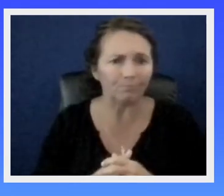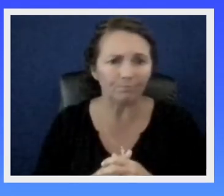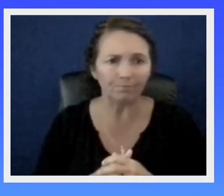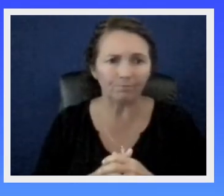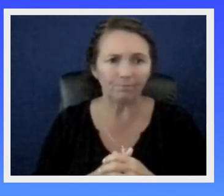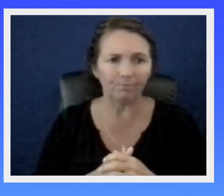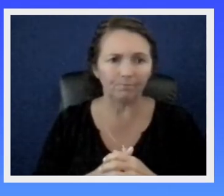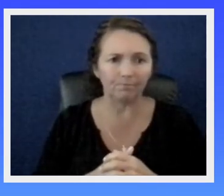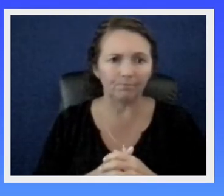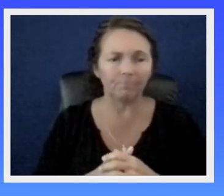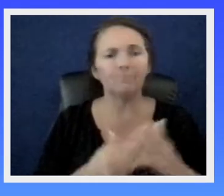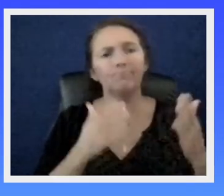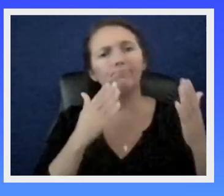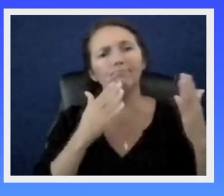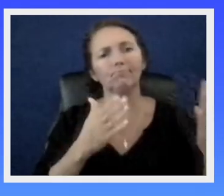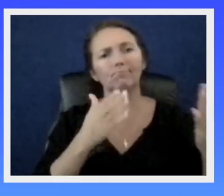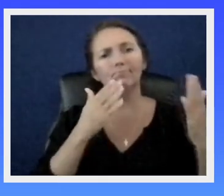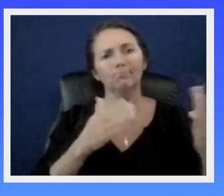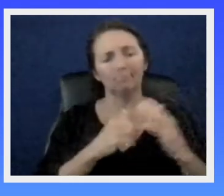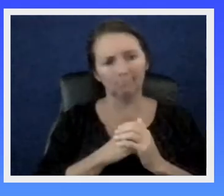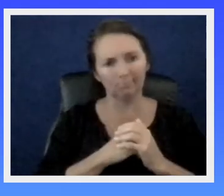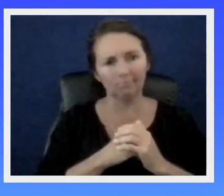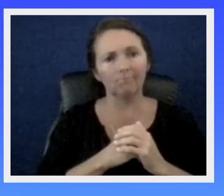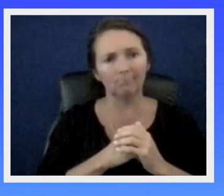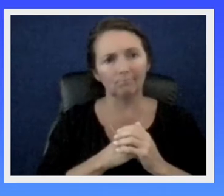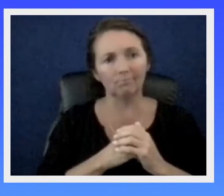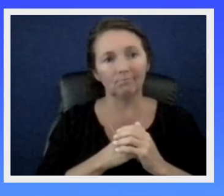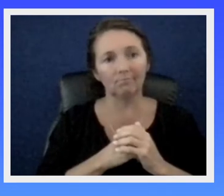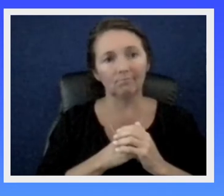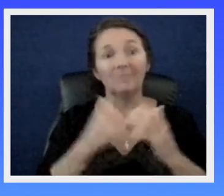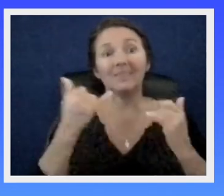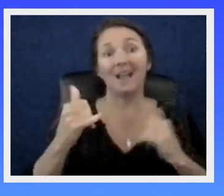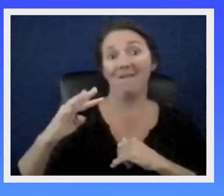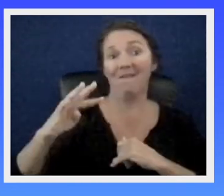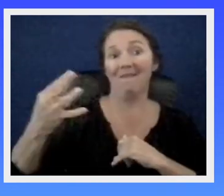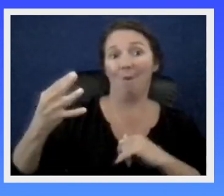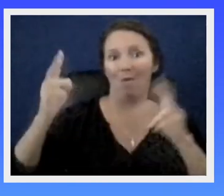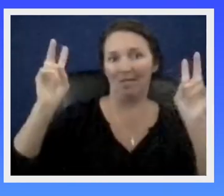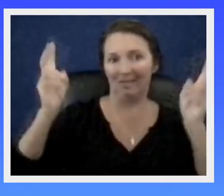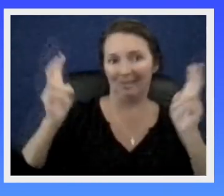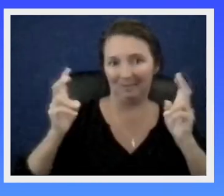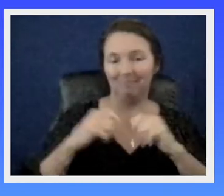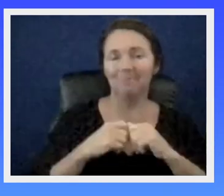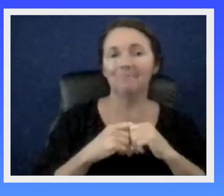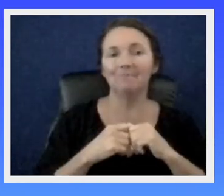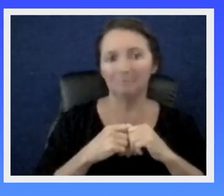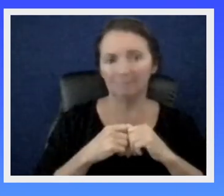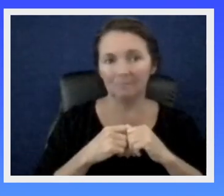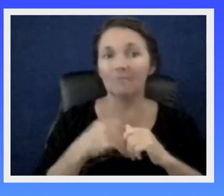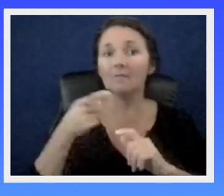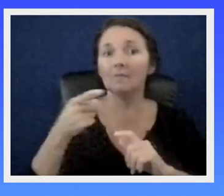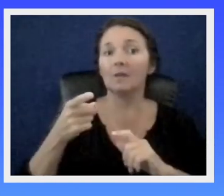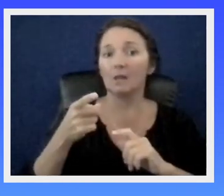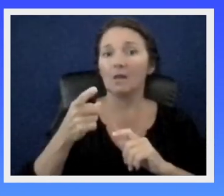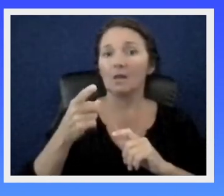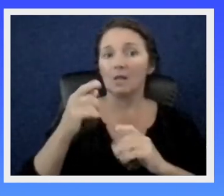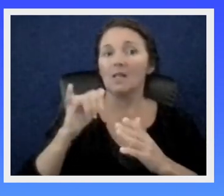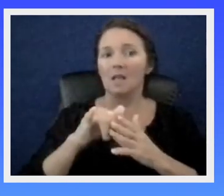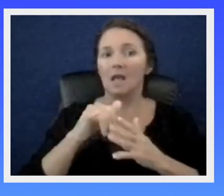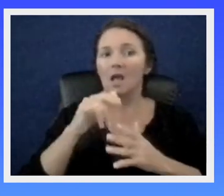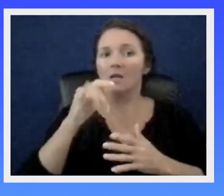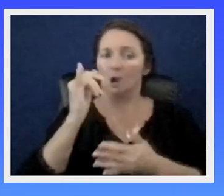Thank you so much. So we'll move into the fourth topic. You've each mentioned this, art as a priority for the city.